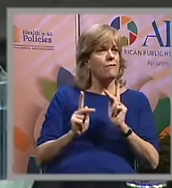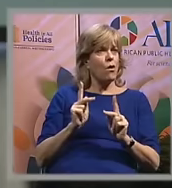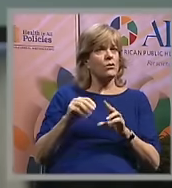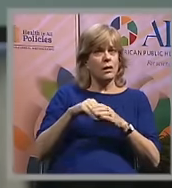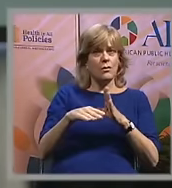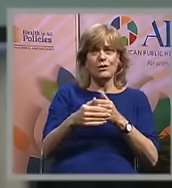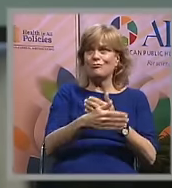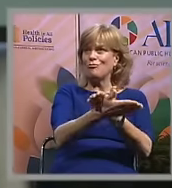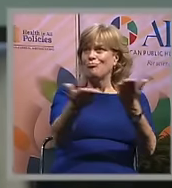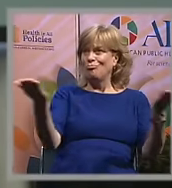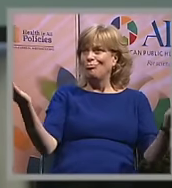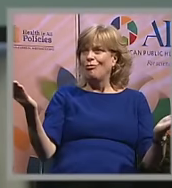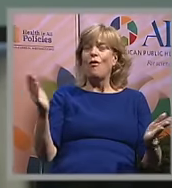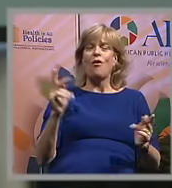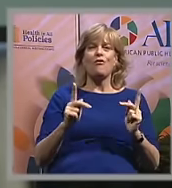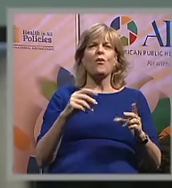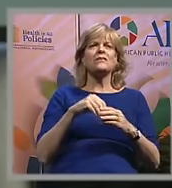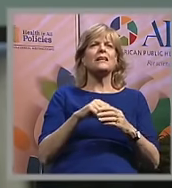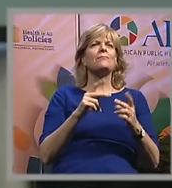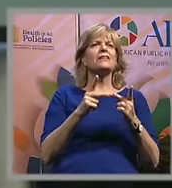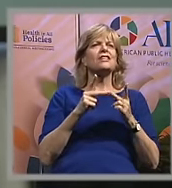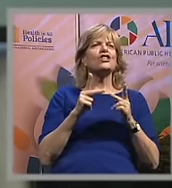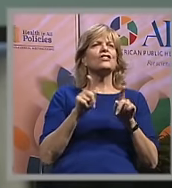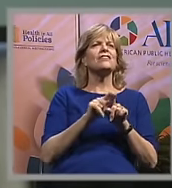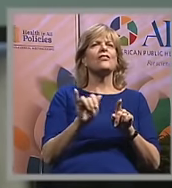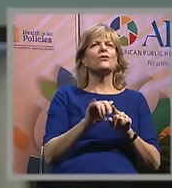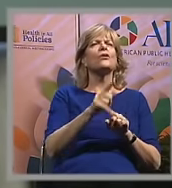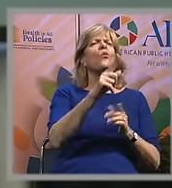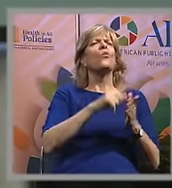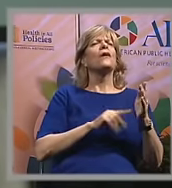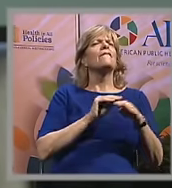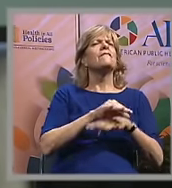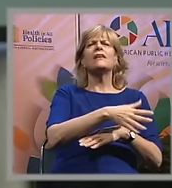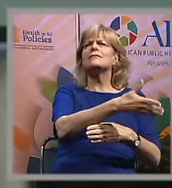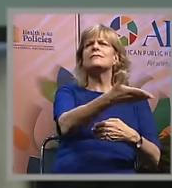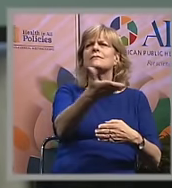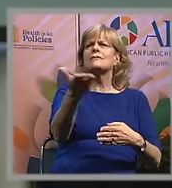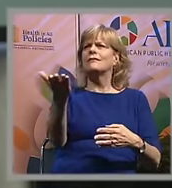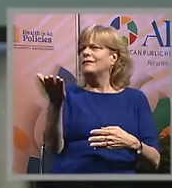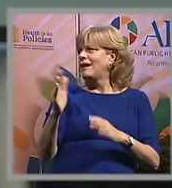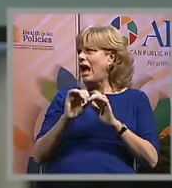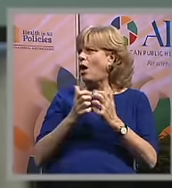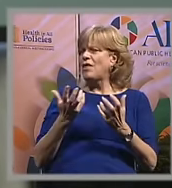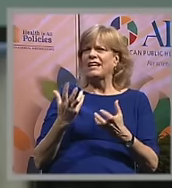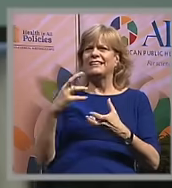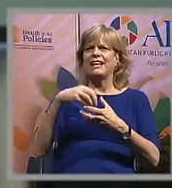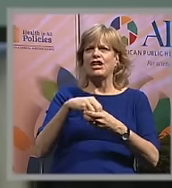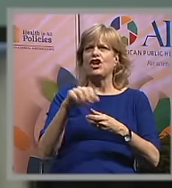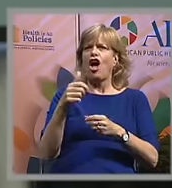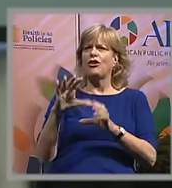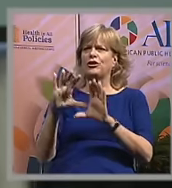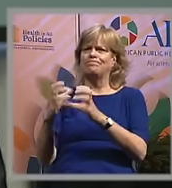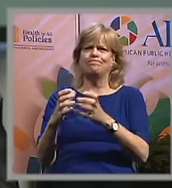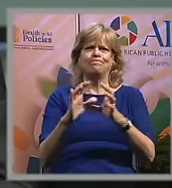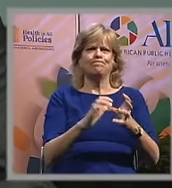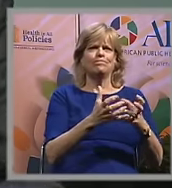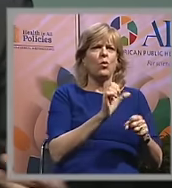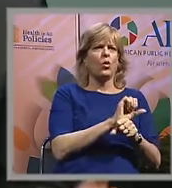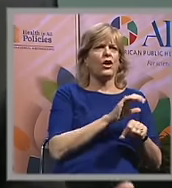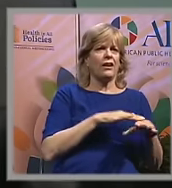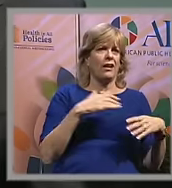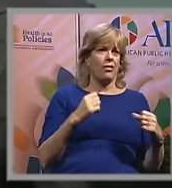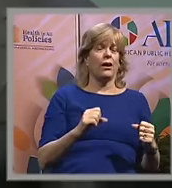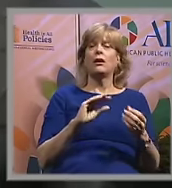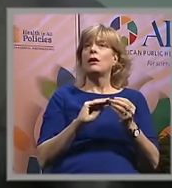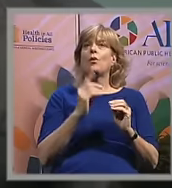this room or folks in positions like theirs, what advice would you give them on how they can engage other sectors in working on health? Yeah, well, my